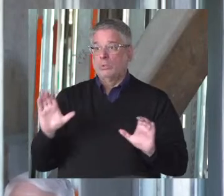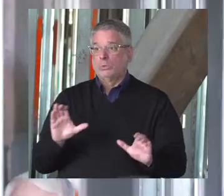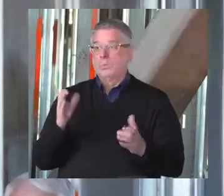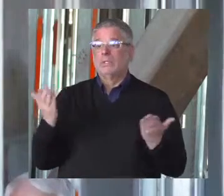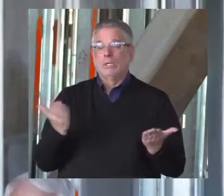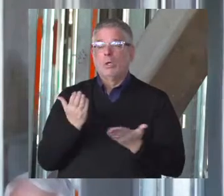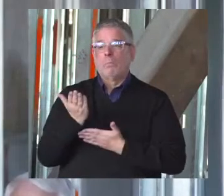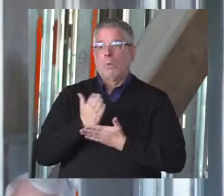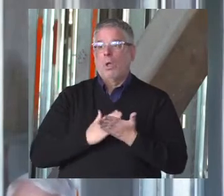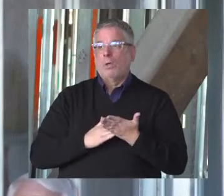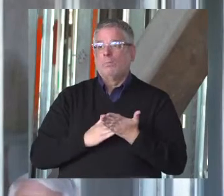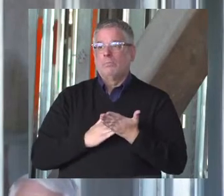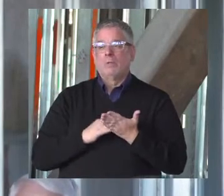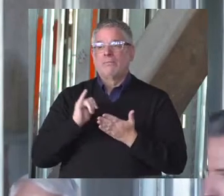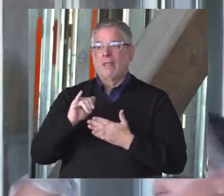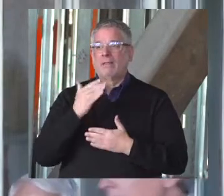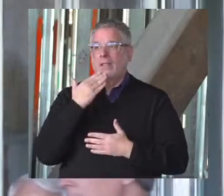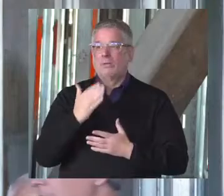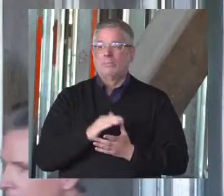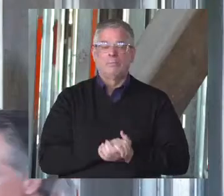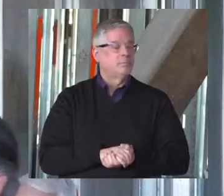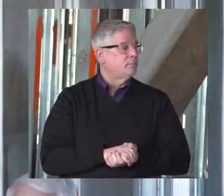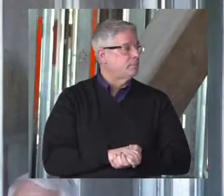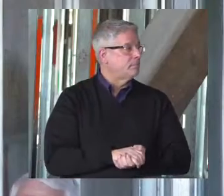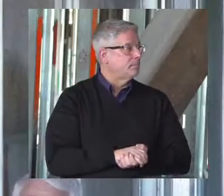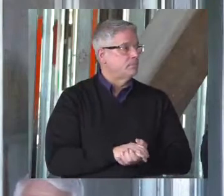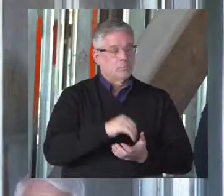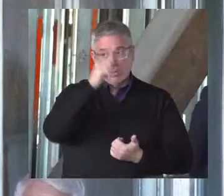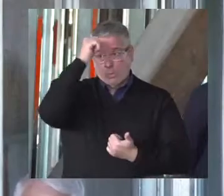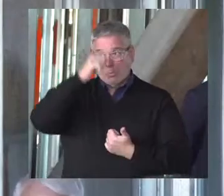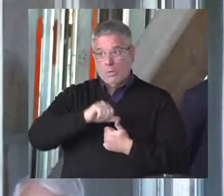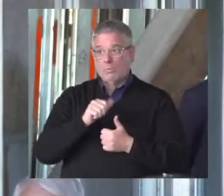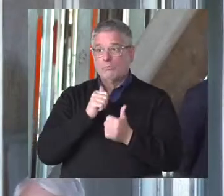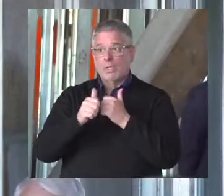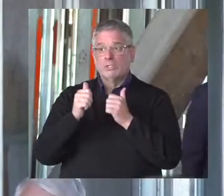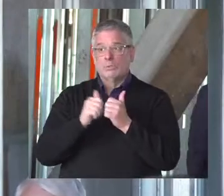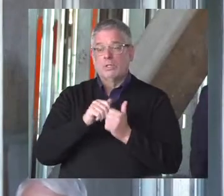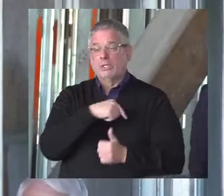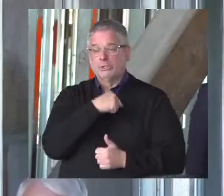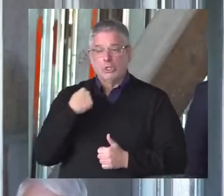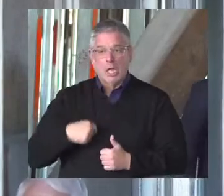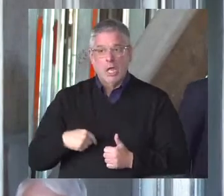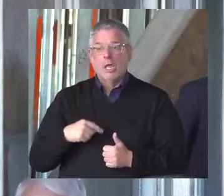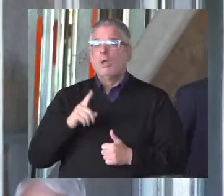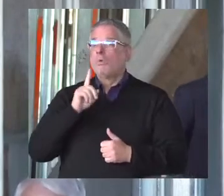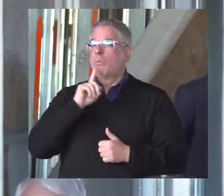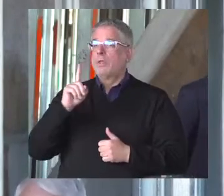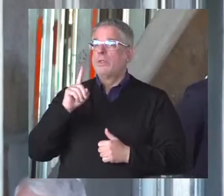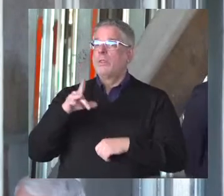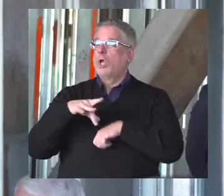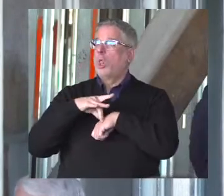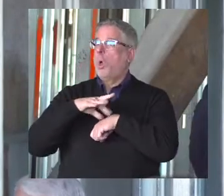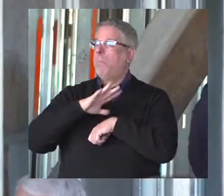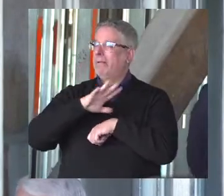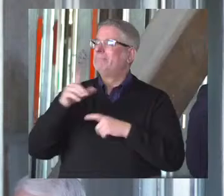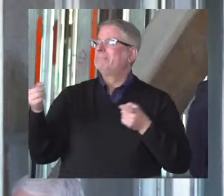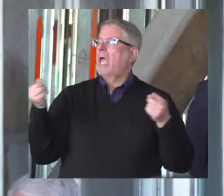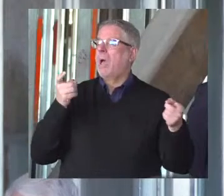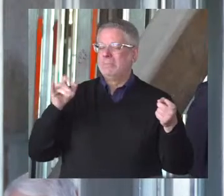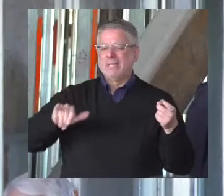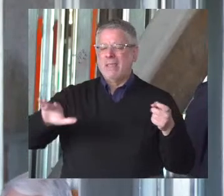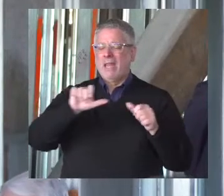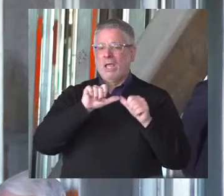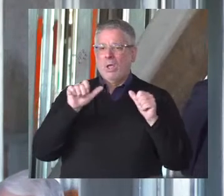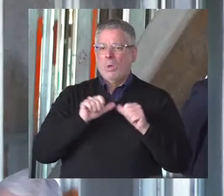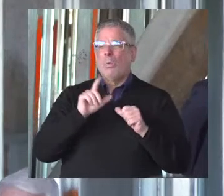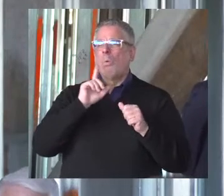part of what we'll be doing, yeah. Thank you. And just remember, this is a race with China. This is a race for global dominance in this space. This is about exponentials. It's going